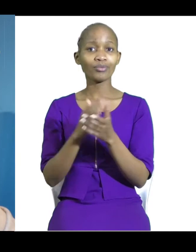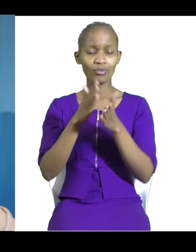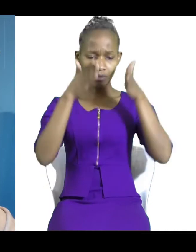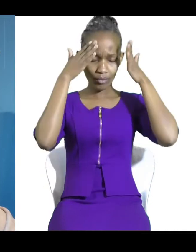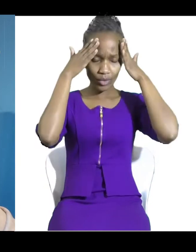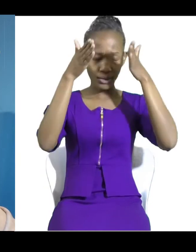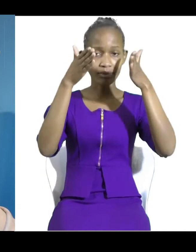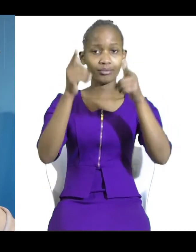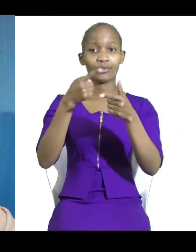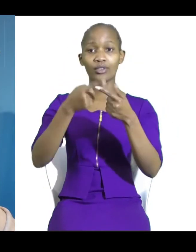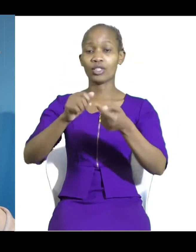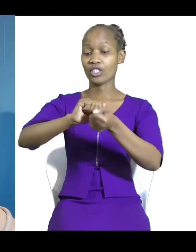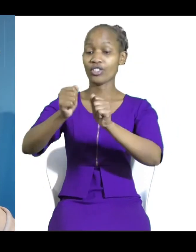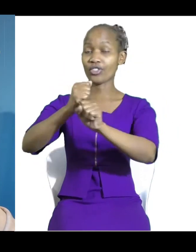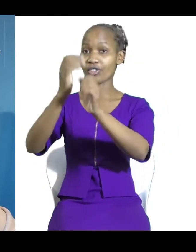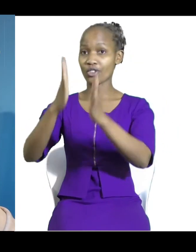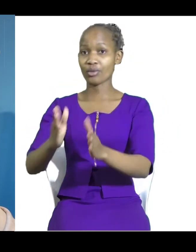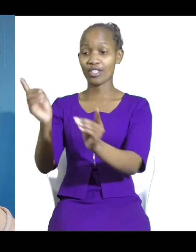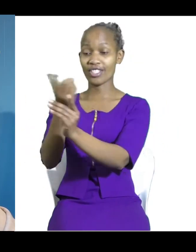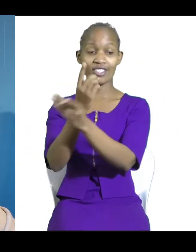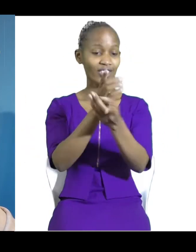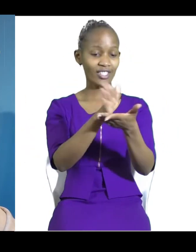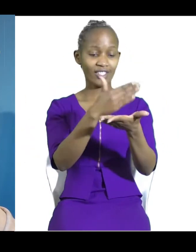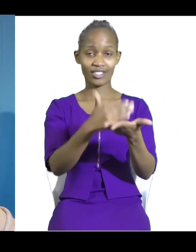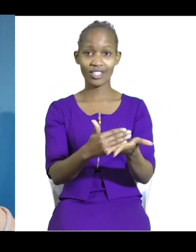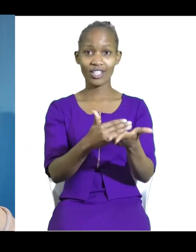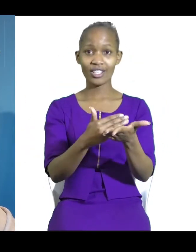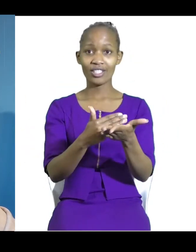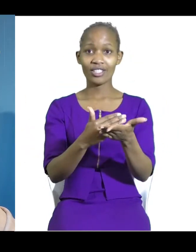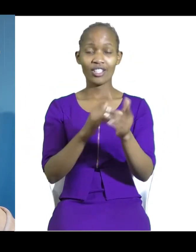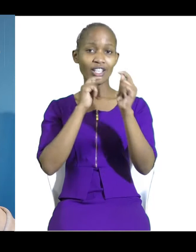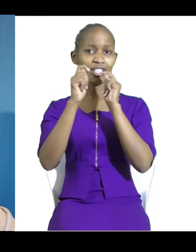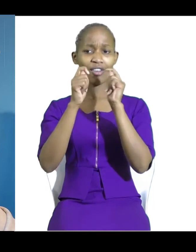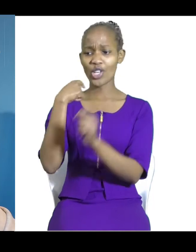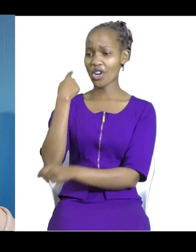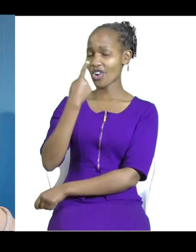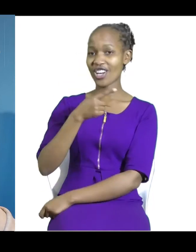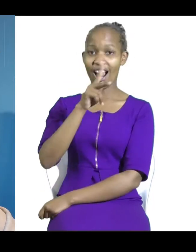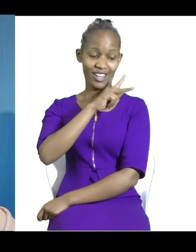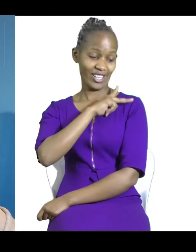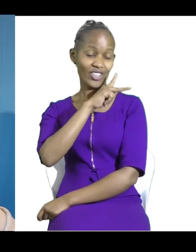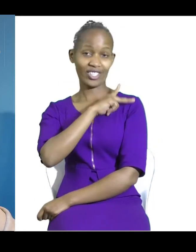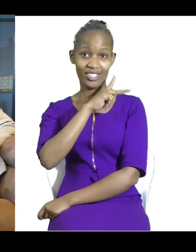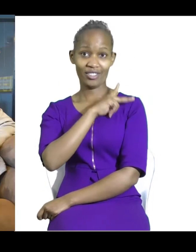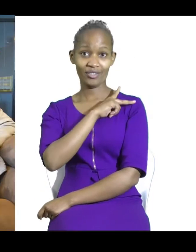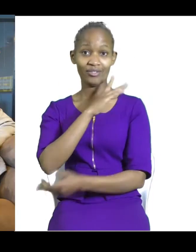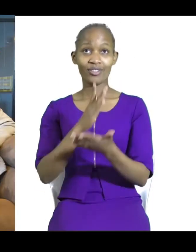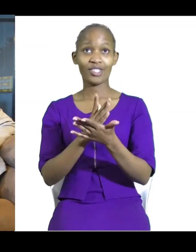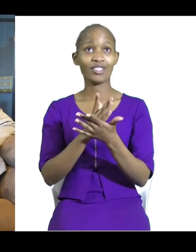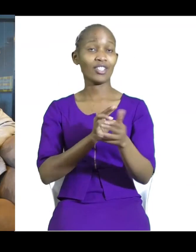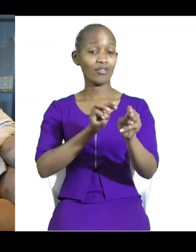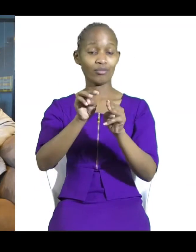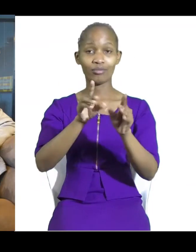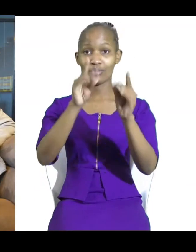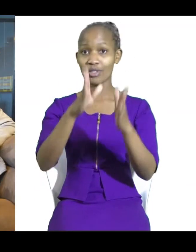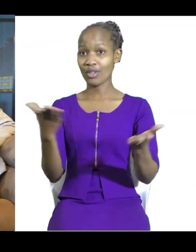will actually focus on profiling change makers in various sectors, with interviewing Mr. Muleka, who's the